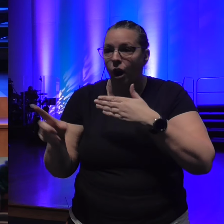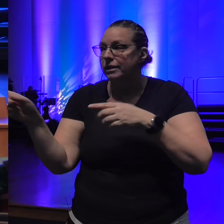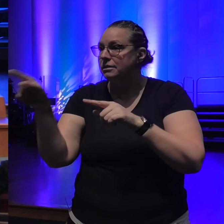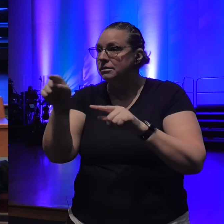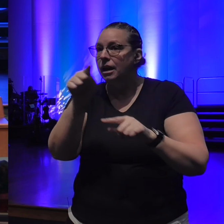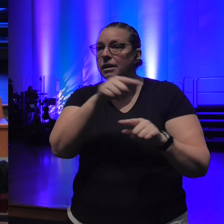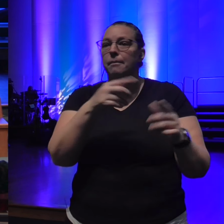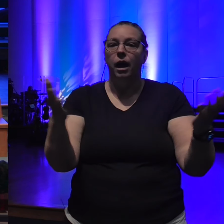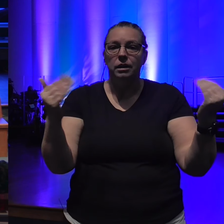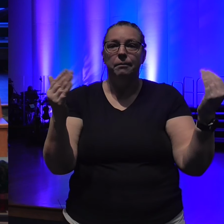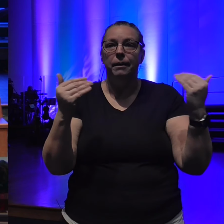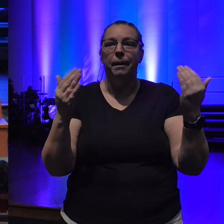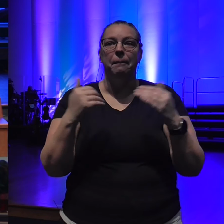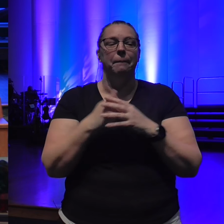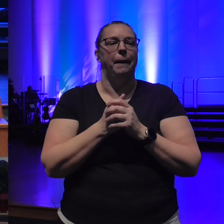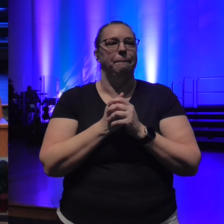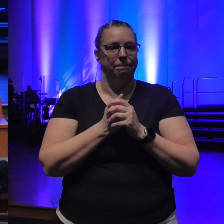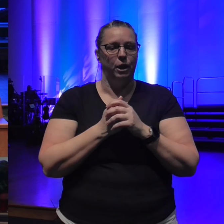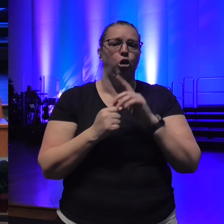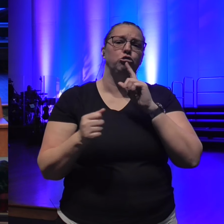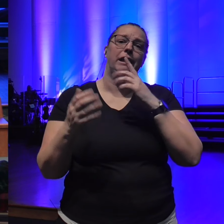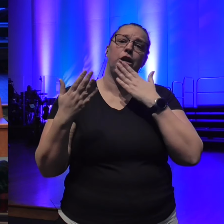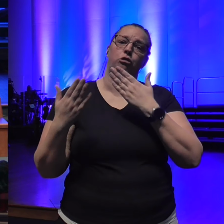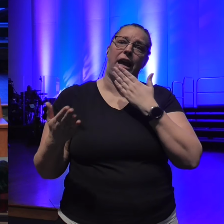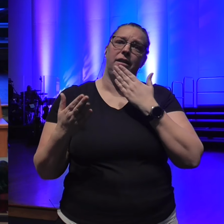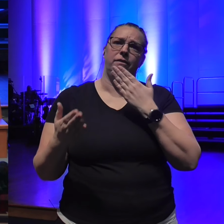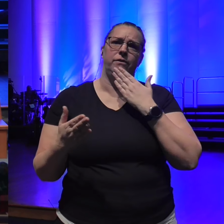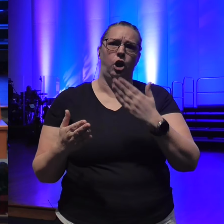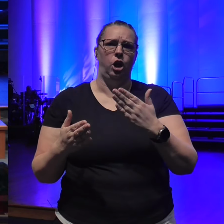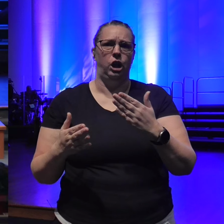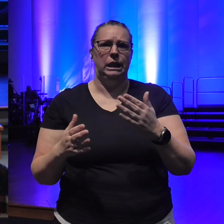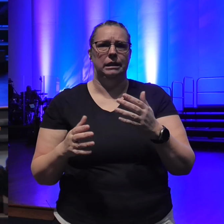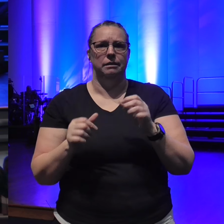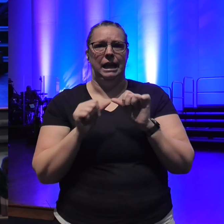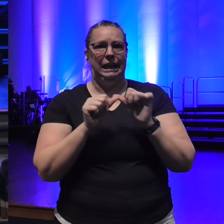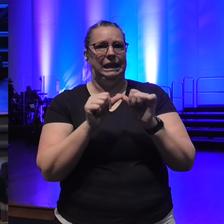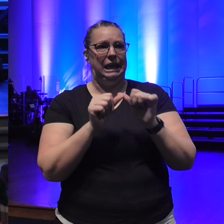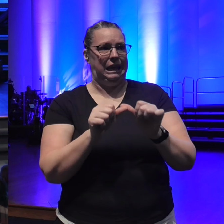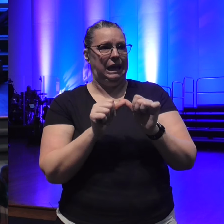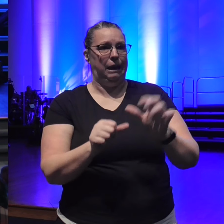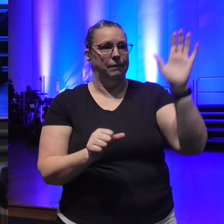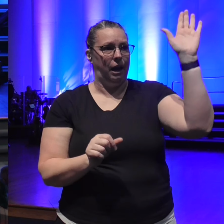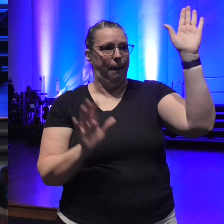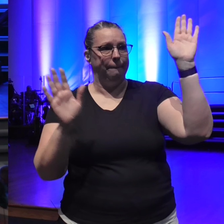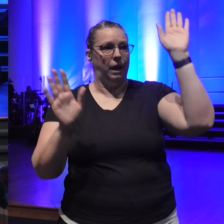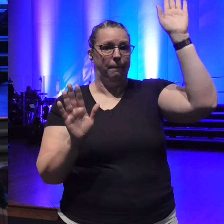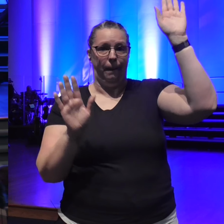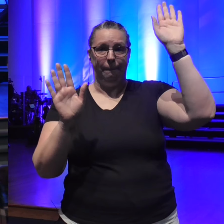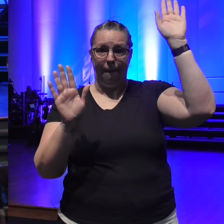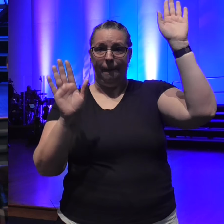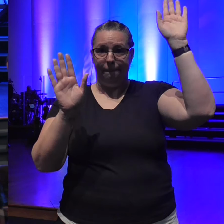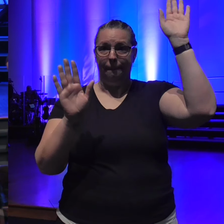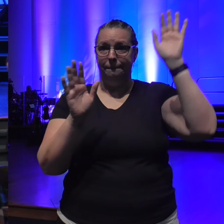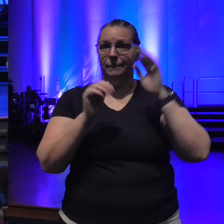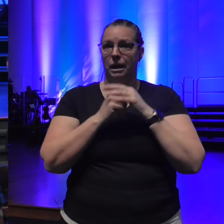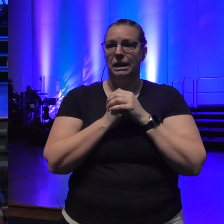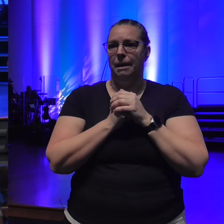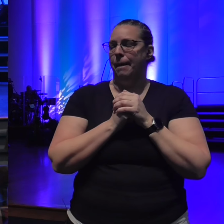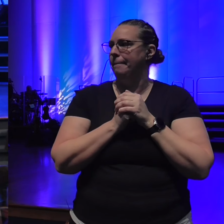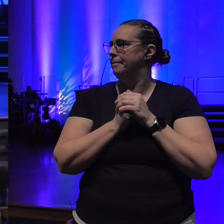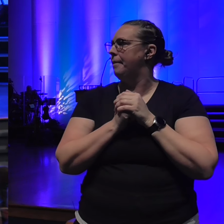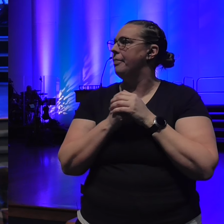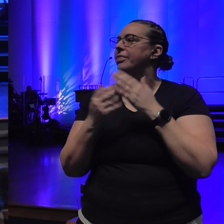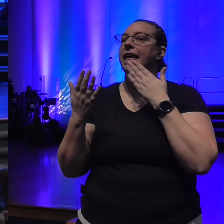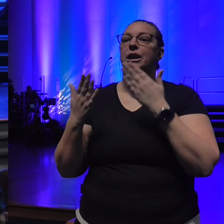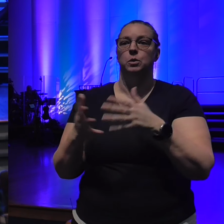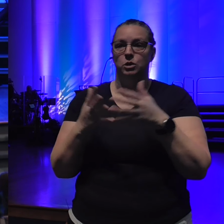Barb. Come on down front. So we're so grateful for you. Keep your hand up so they can find you and get you your card, okay? And thank you so much for being here